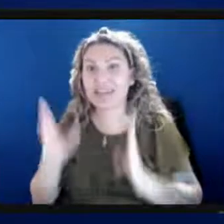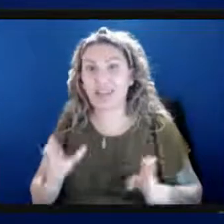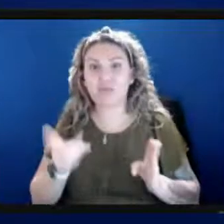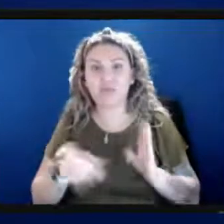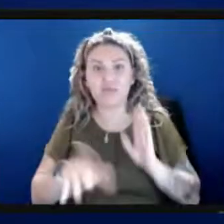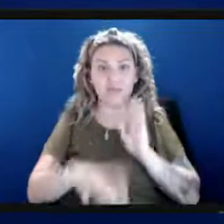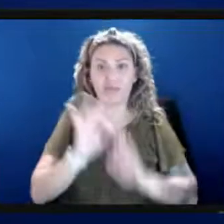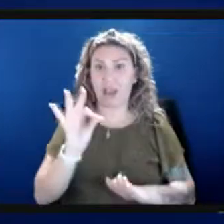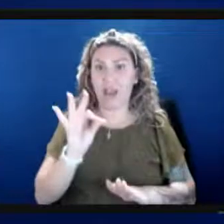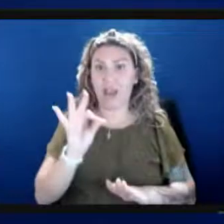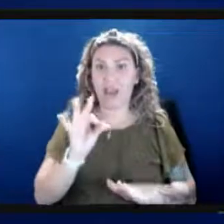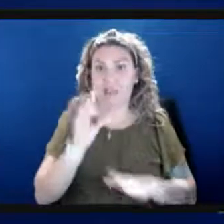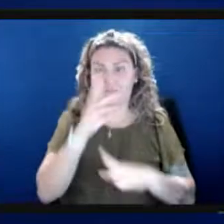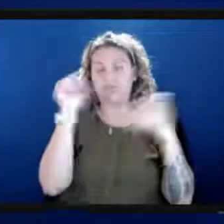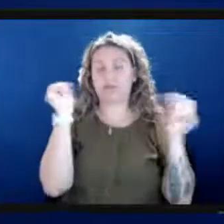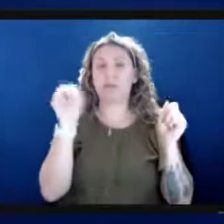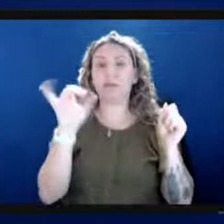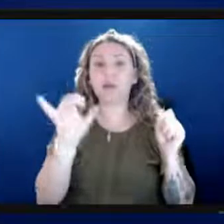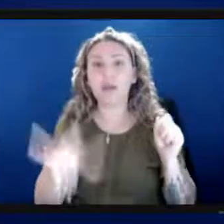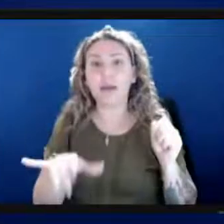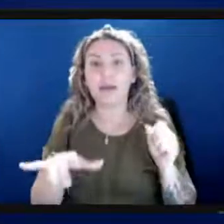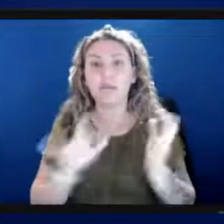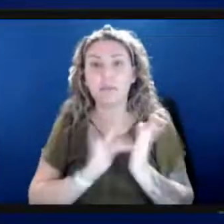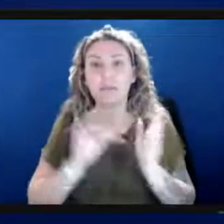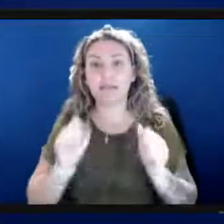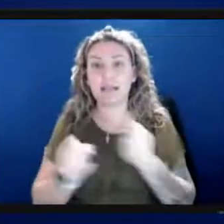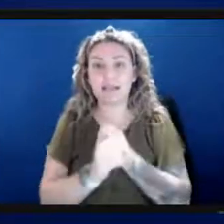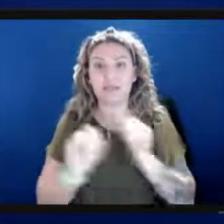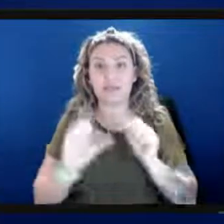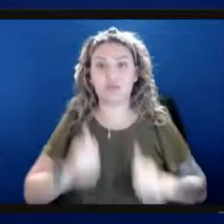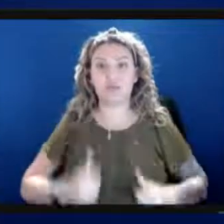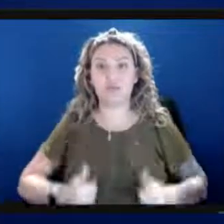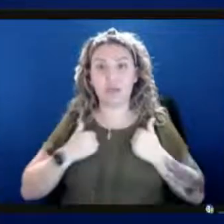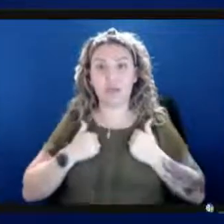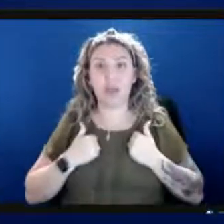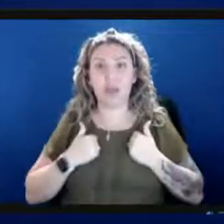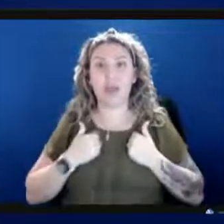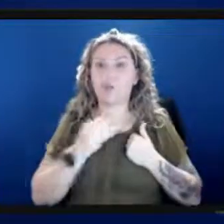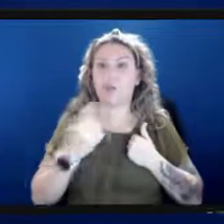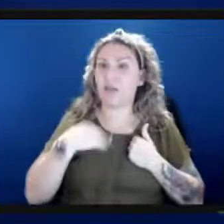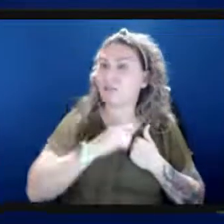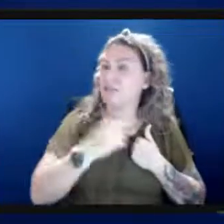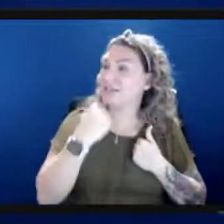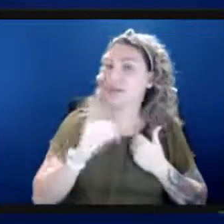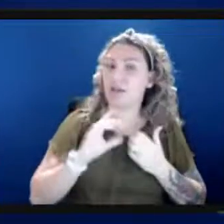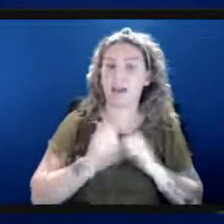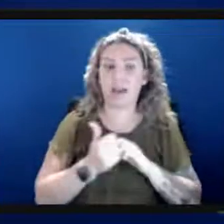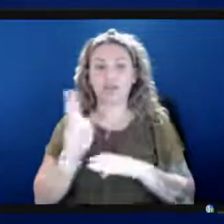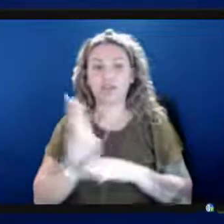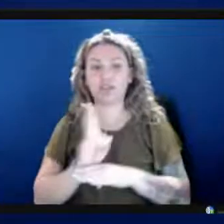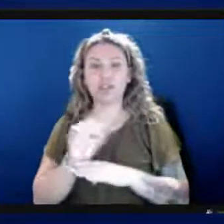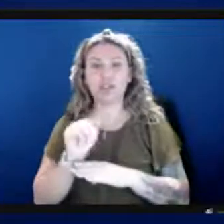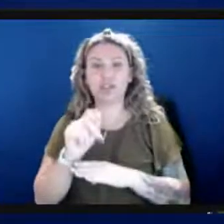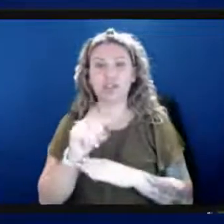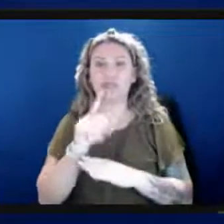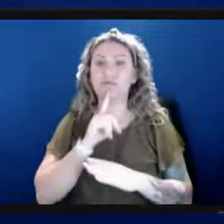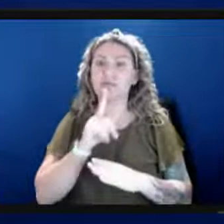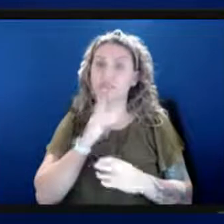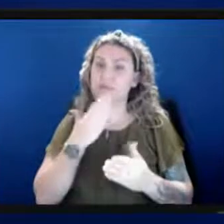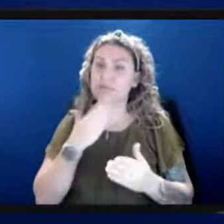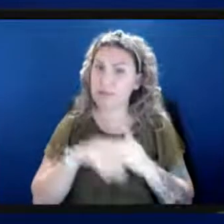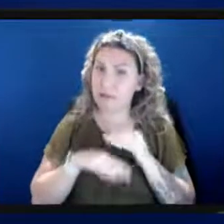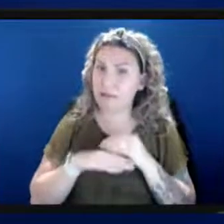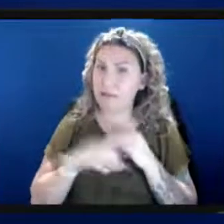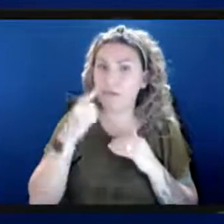this medication could be life-saving for you guys. And we tell them how to use it. So it's a pretty good access to the medication.